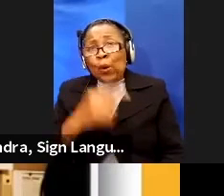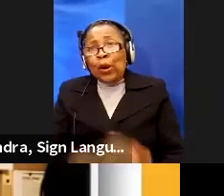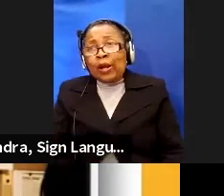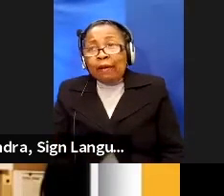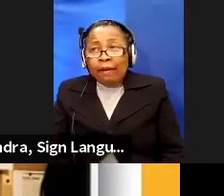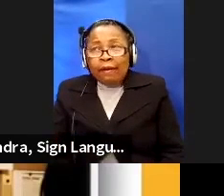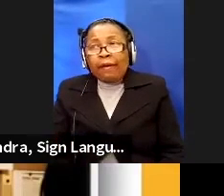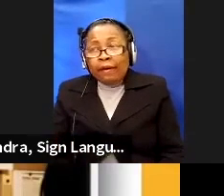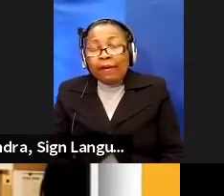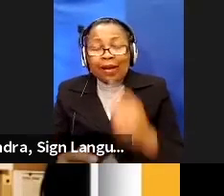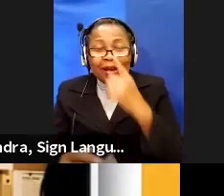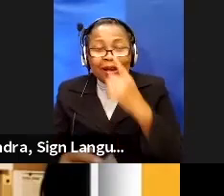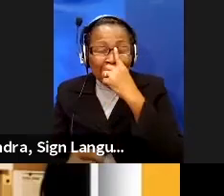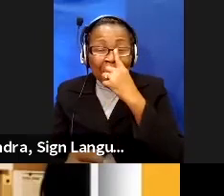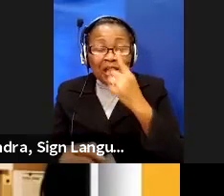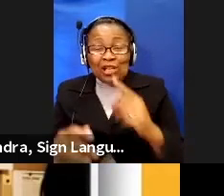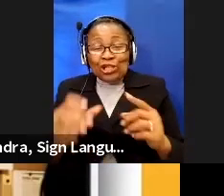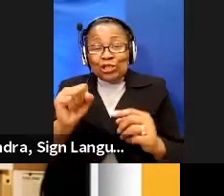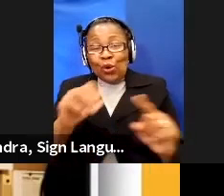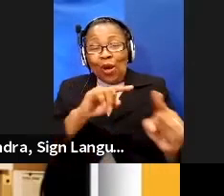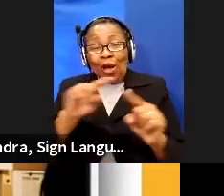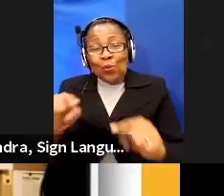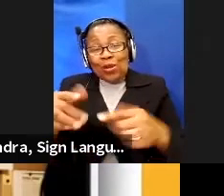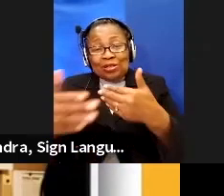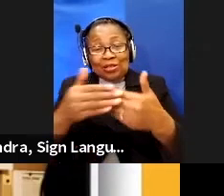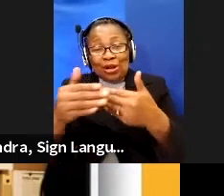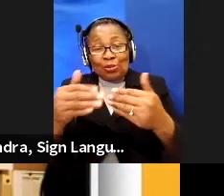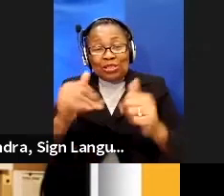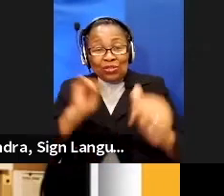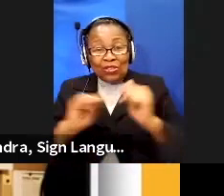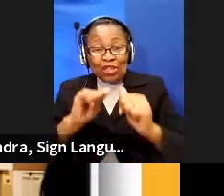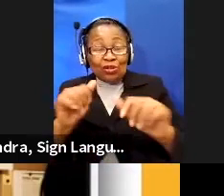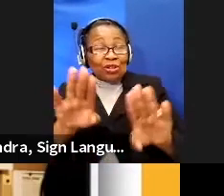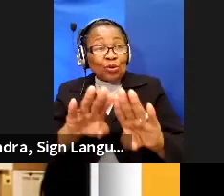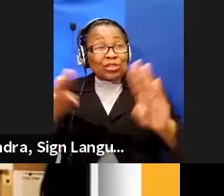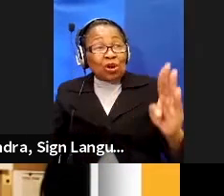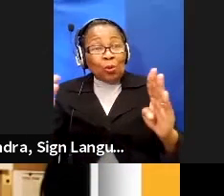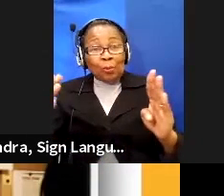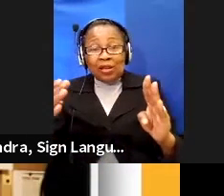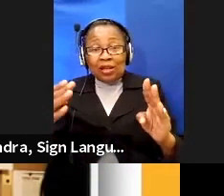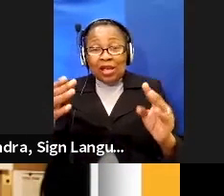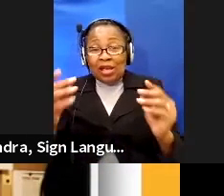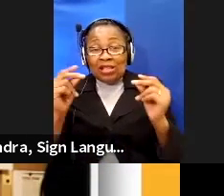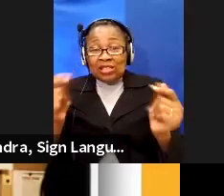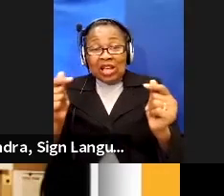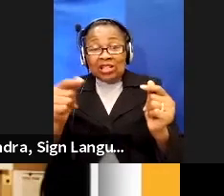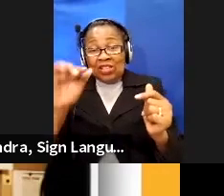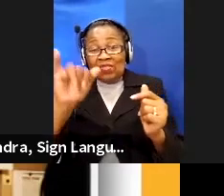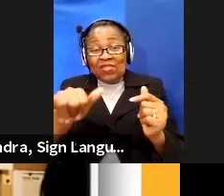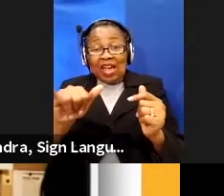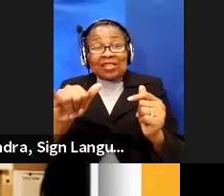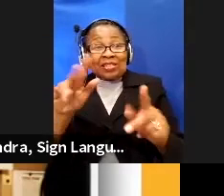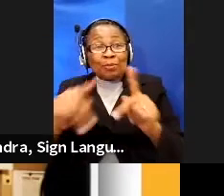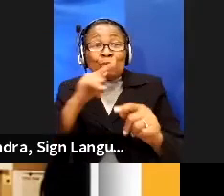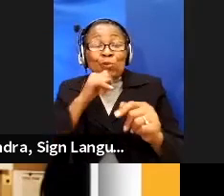up over by the theater, and then the doors opened up, and all of a sudden, there's the cast of Hamilton. So, you know, it's all about